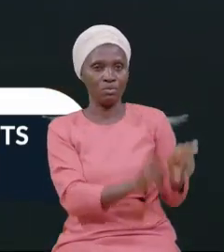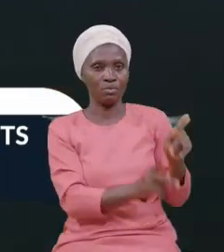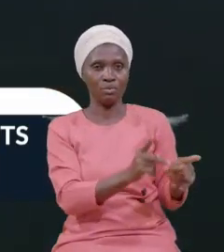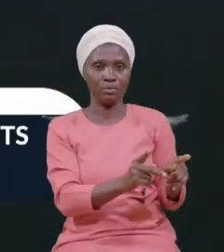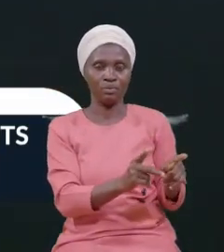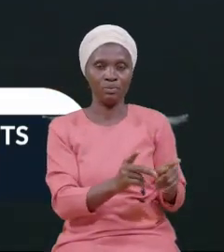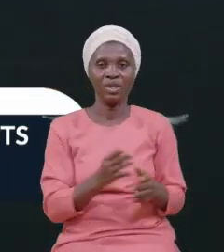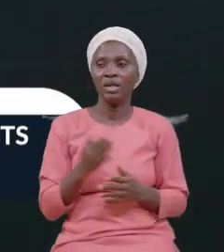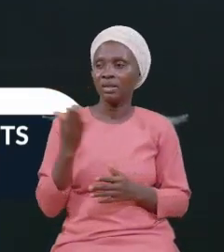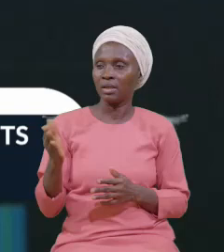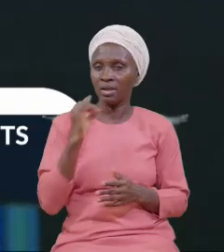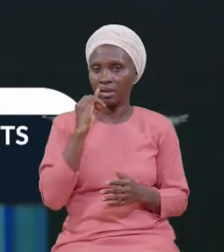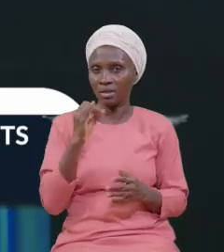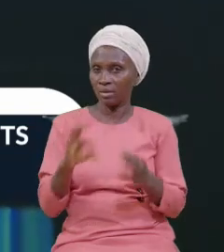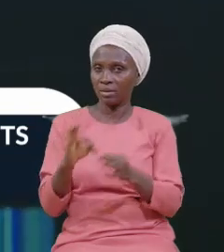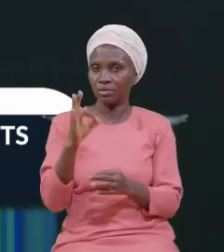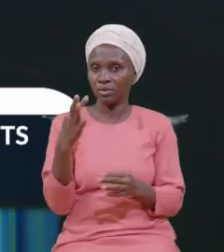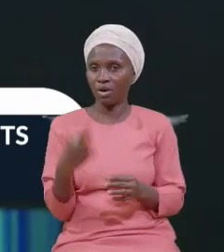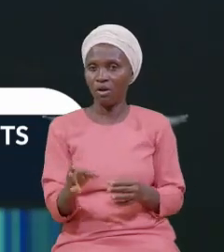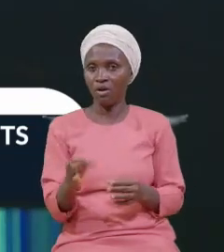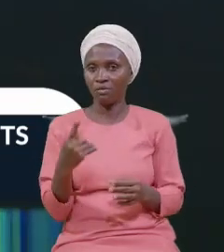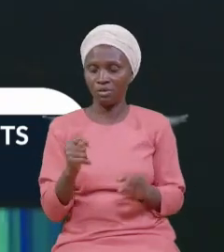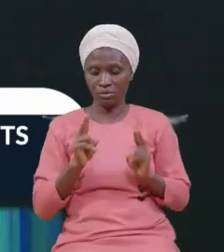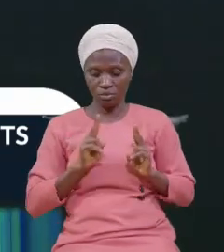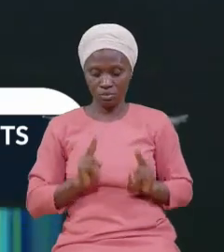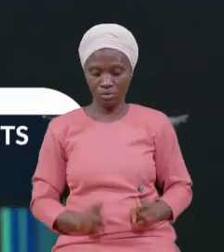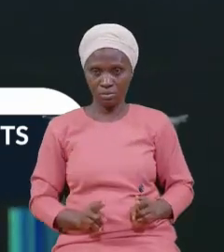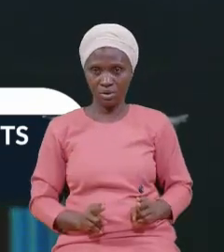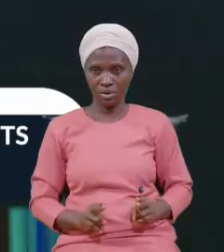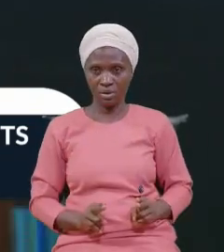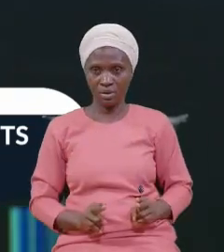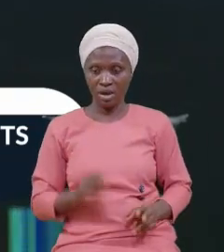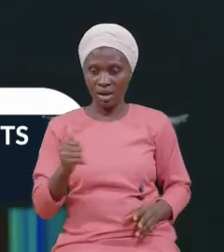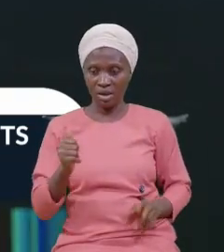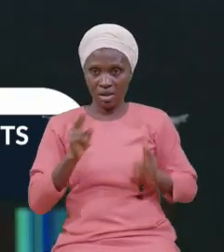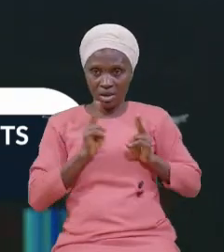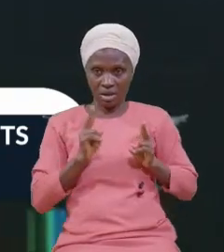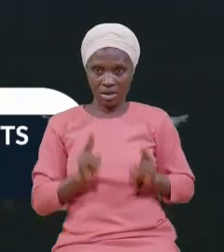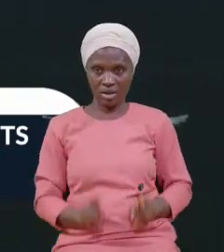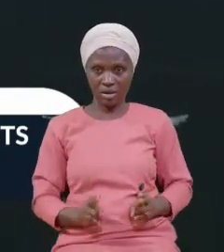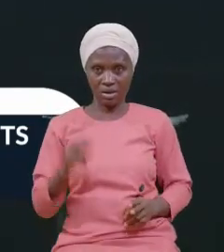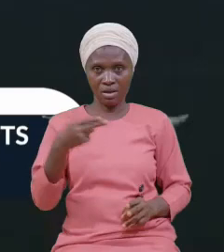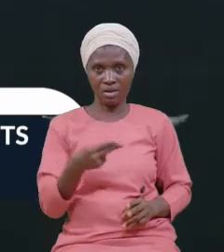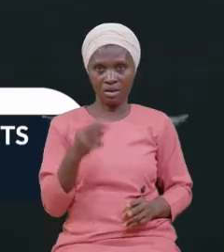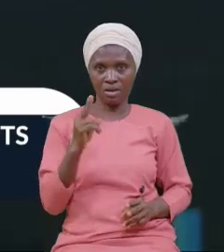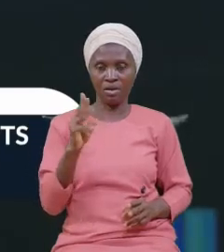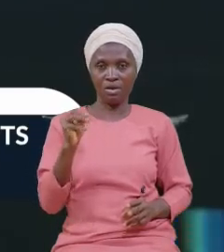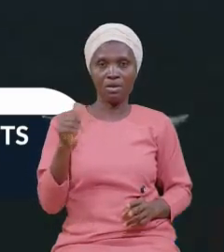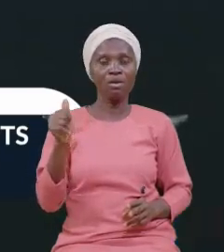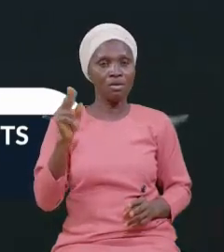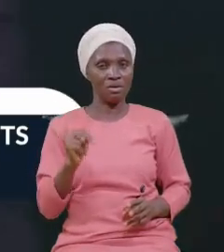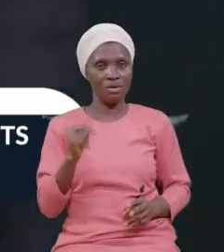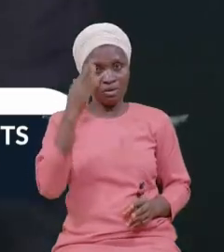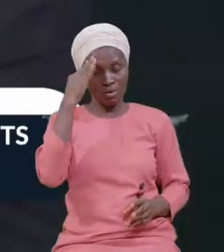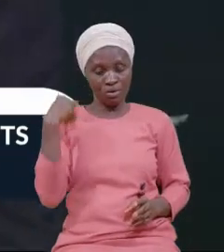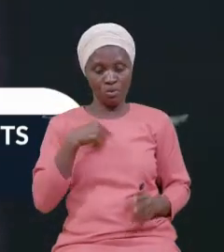spirit of the human. The human. We have spirit, we have soul, we have body. There are people who are led